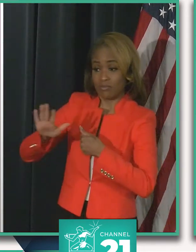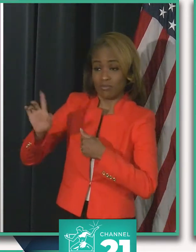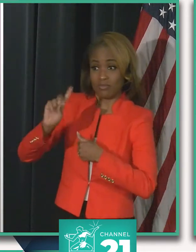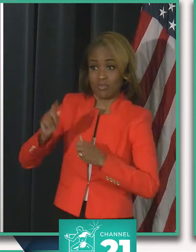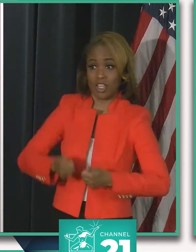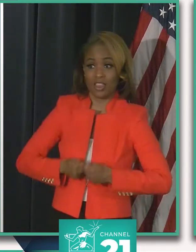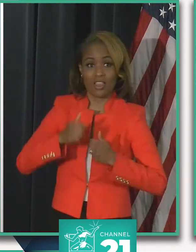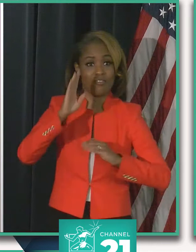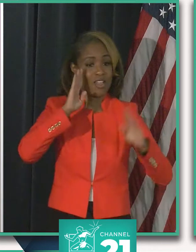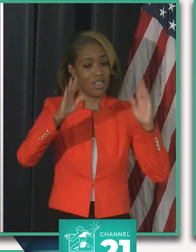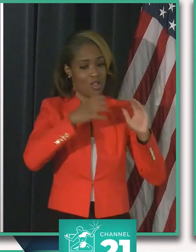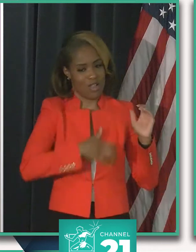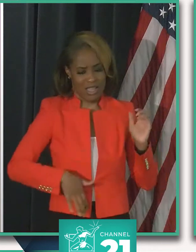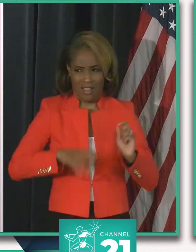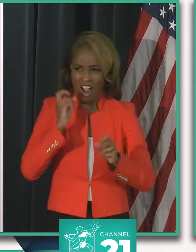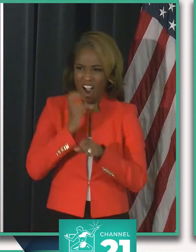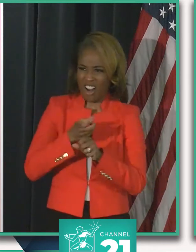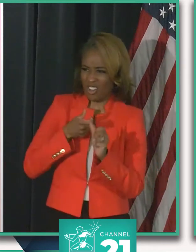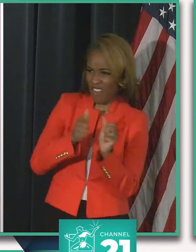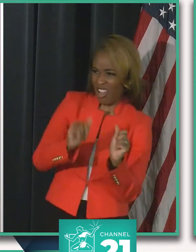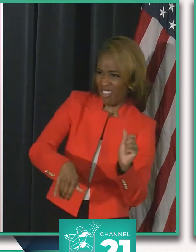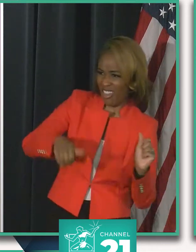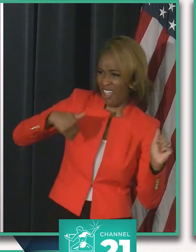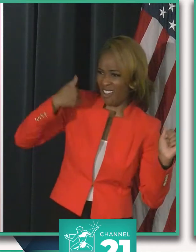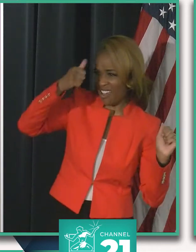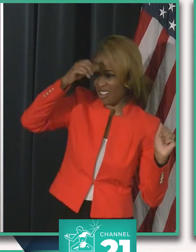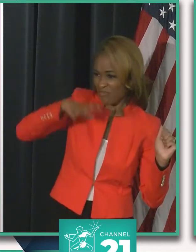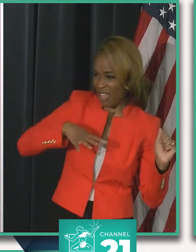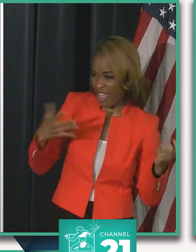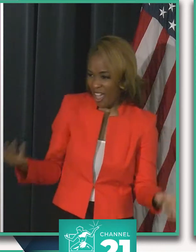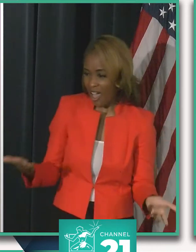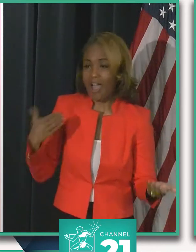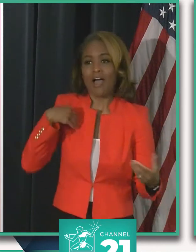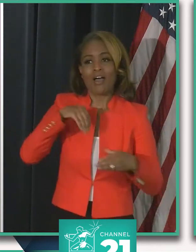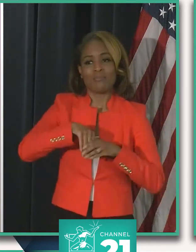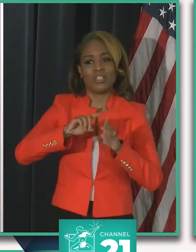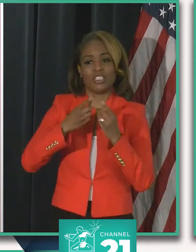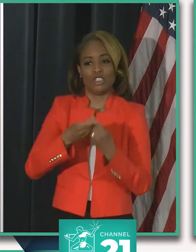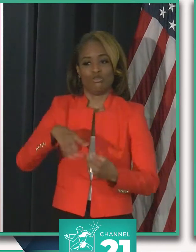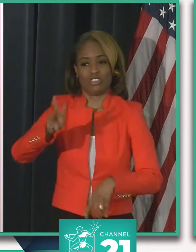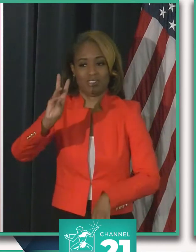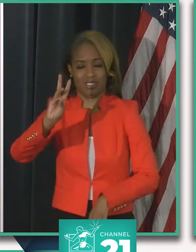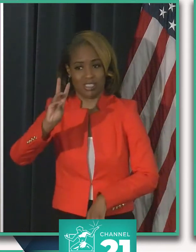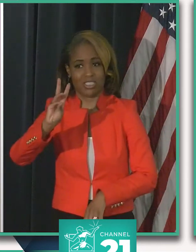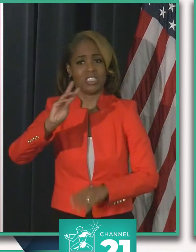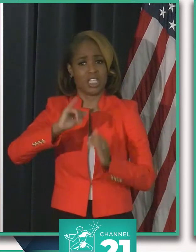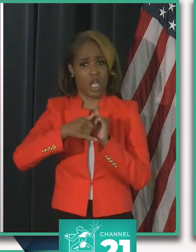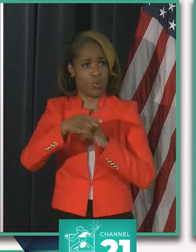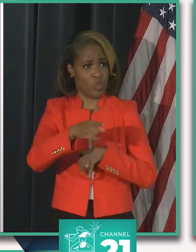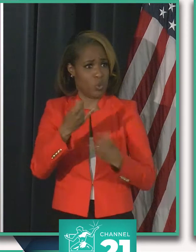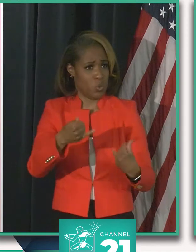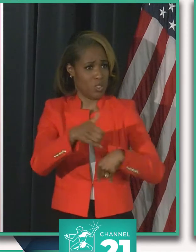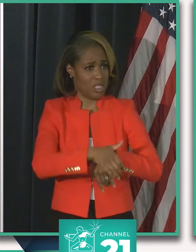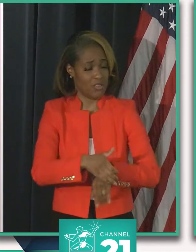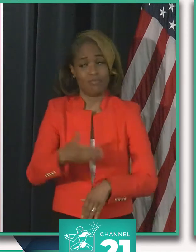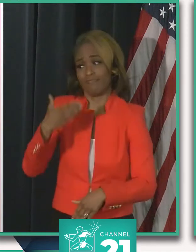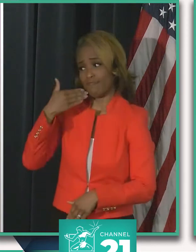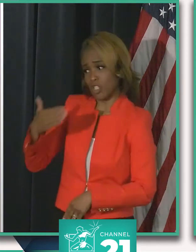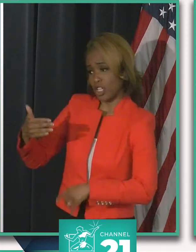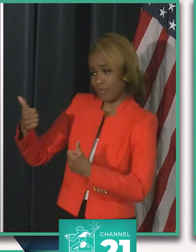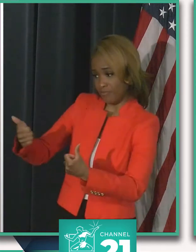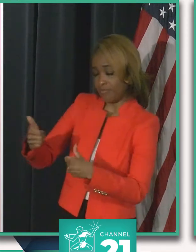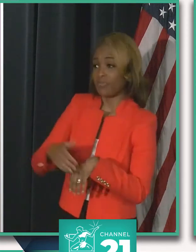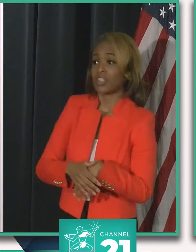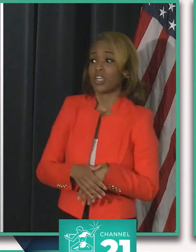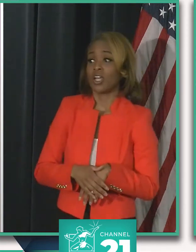Hello, Mayor Duggan. Boy, it's hard to follow that young man after. I'm in District 6. How are you this evening? Good.